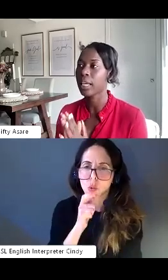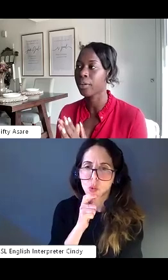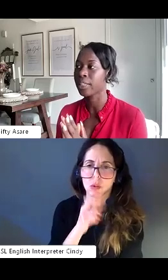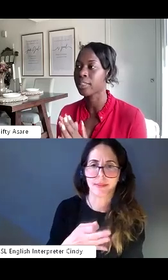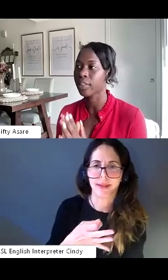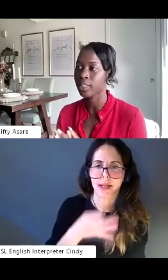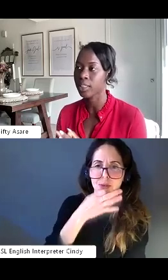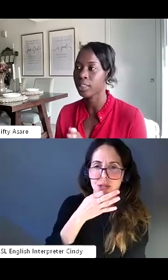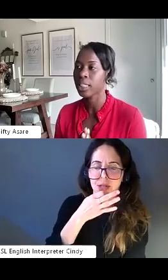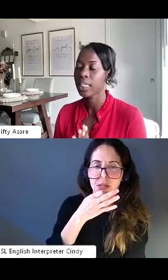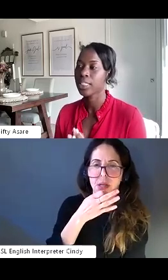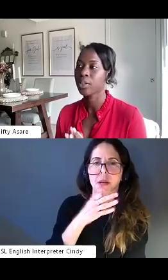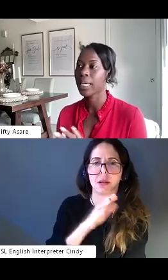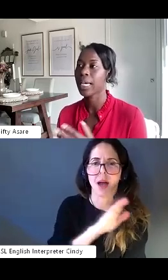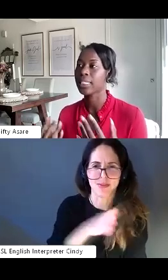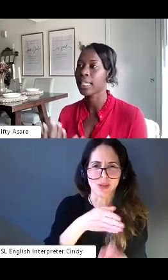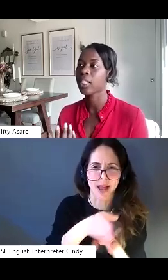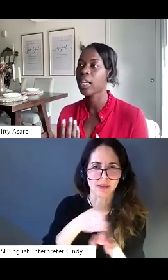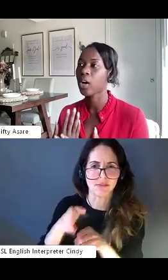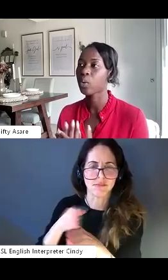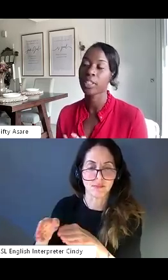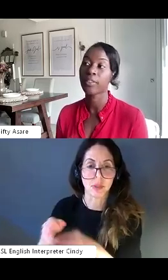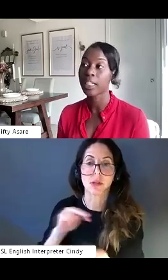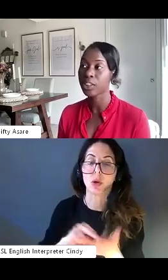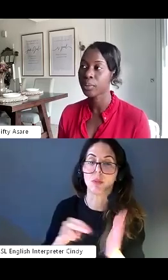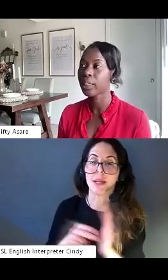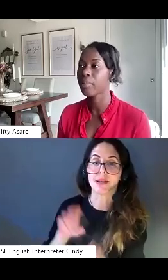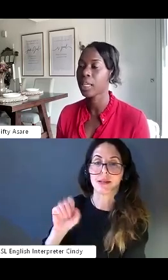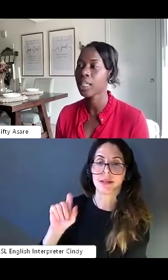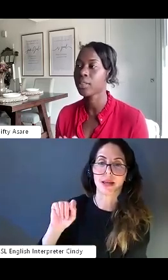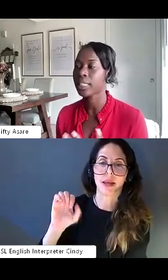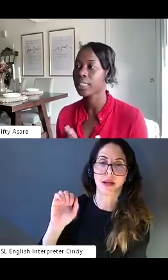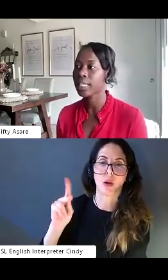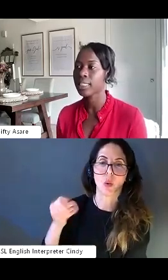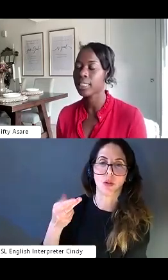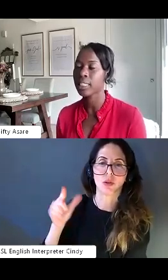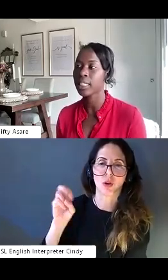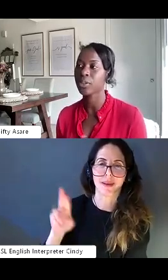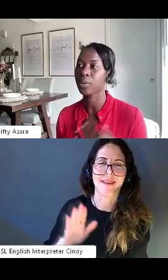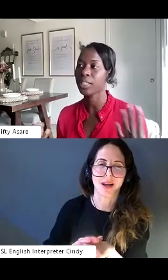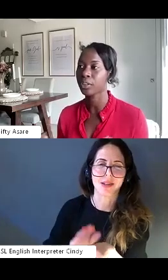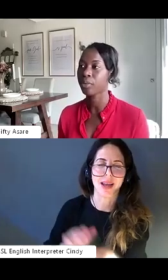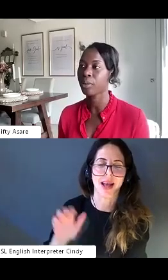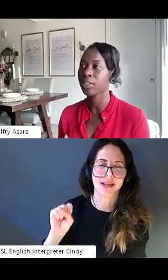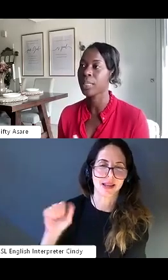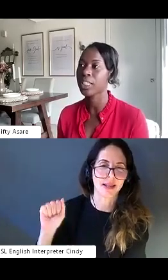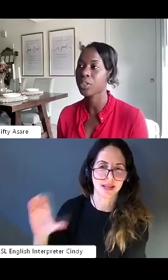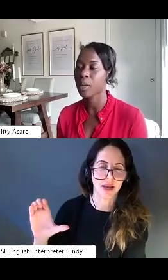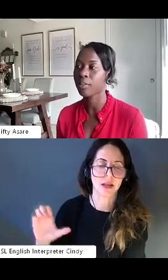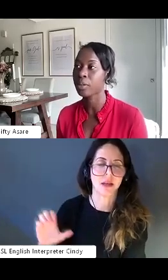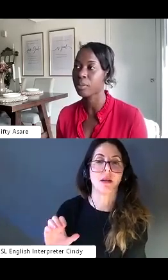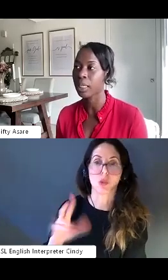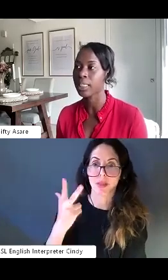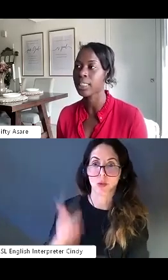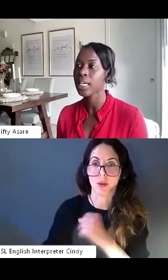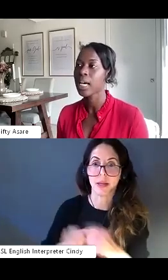expertise in the areas of concern. And so we had a Stakeholder Advisory Committee, so that's the SAC. And so across the 3 years, we had 12